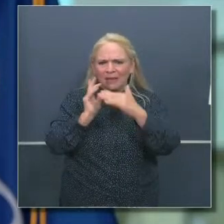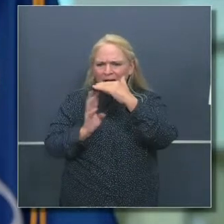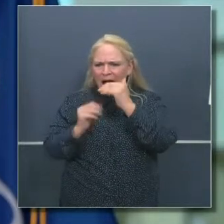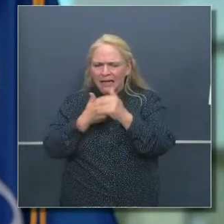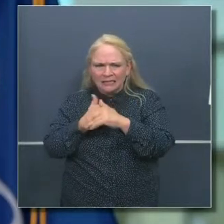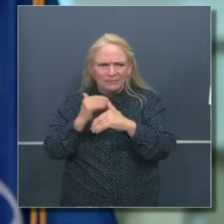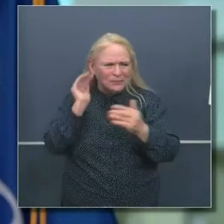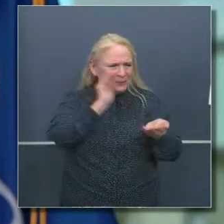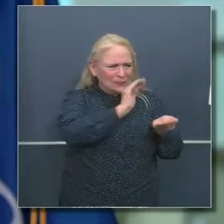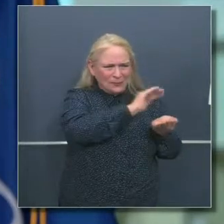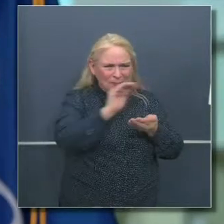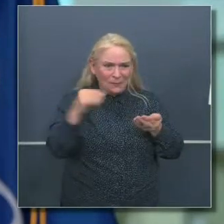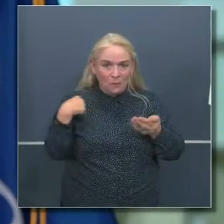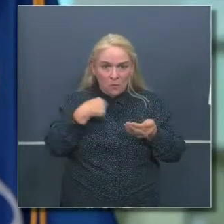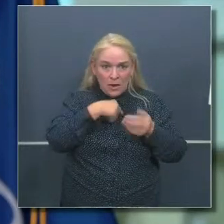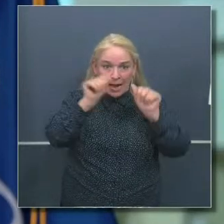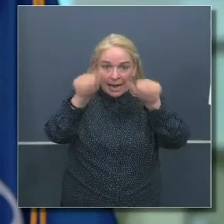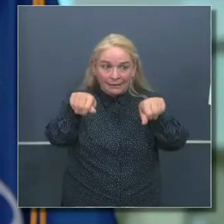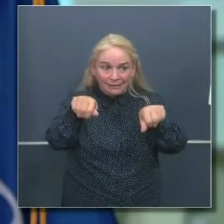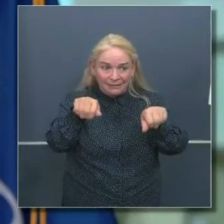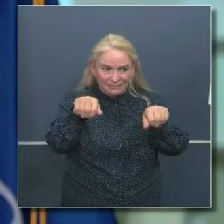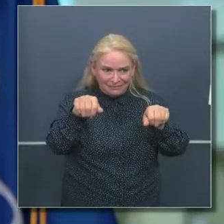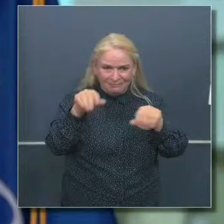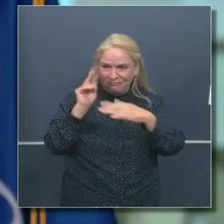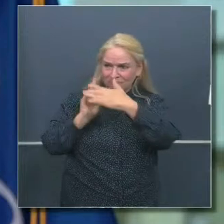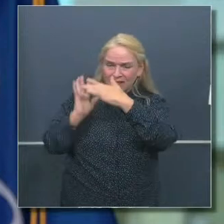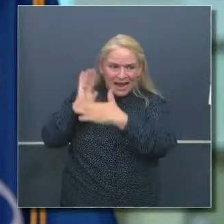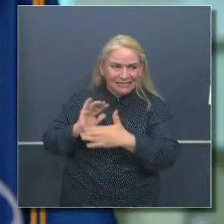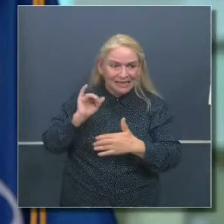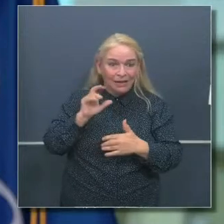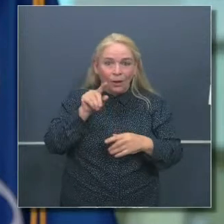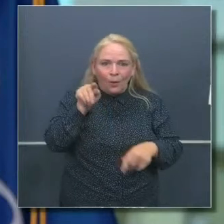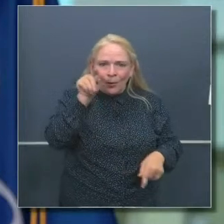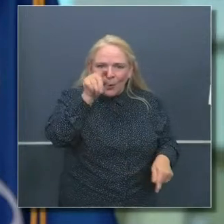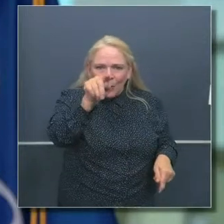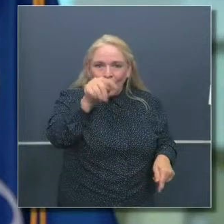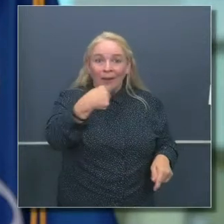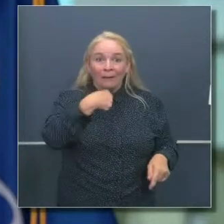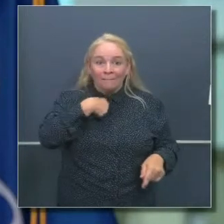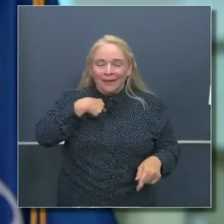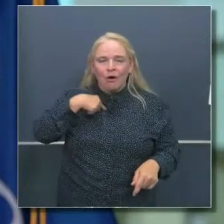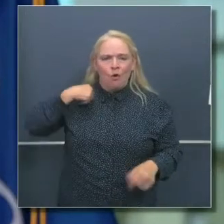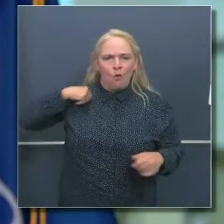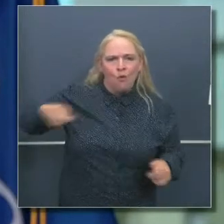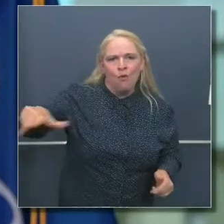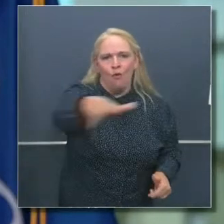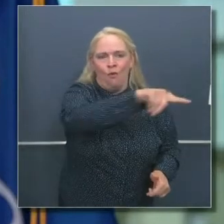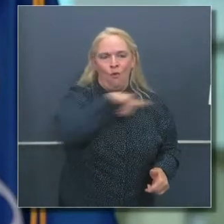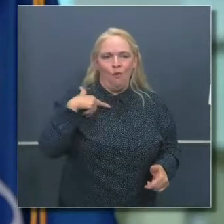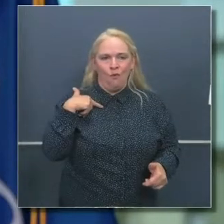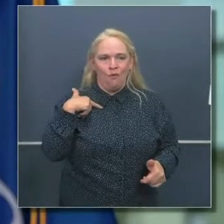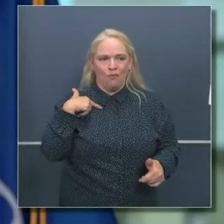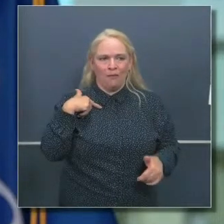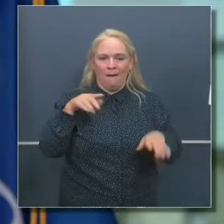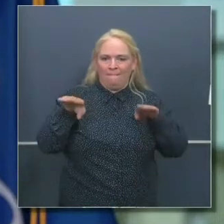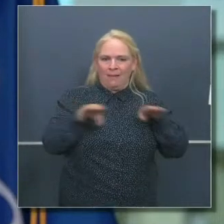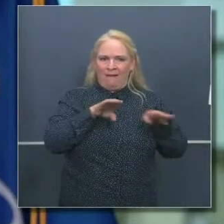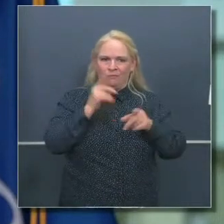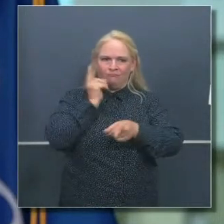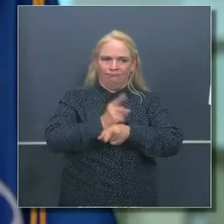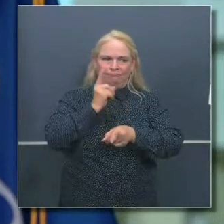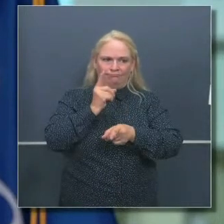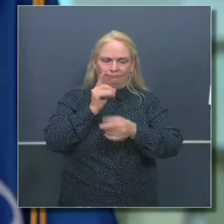can lower the positivity rates. We, collectively. Society becomes how we behave. In the